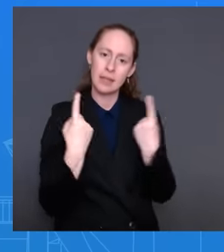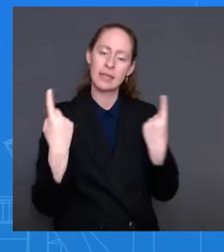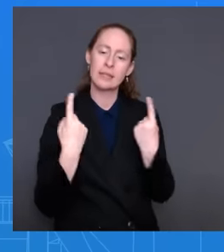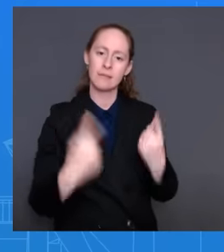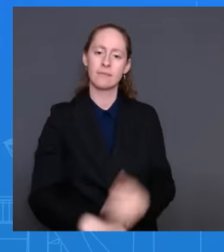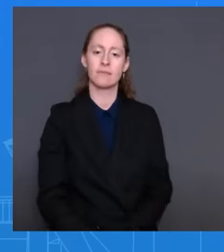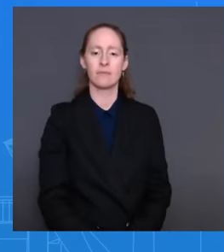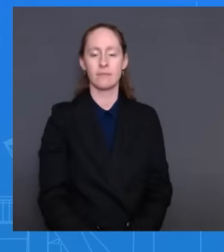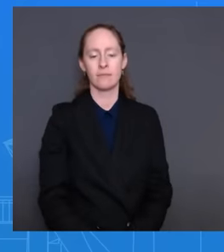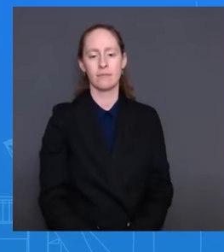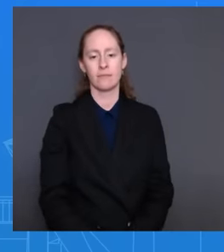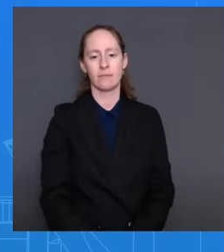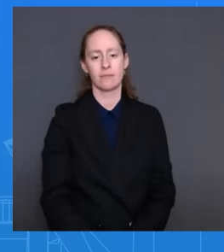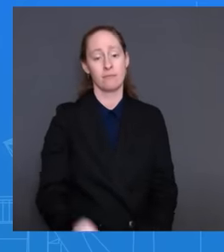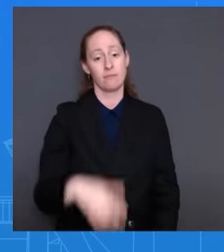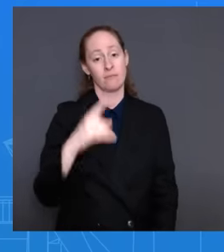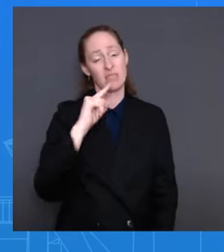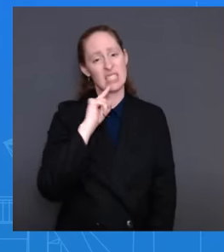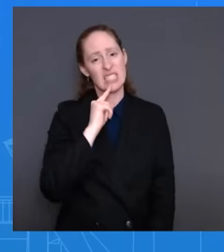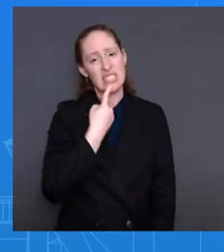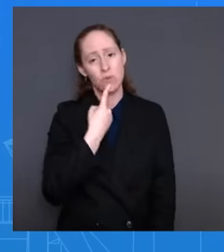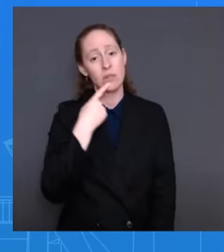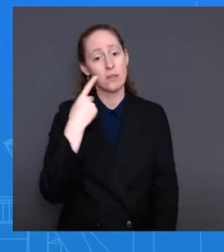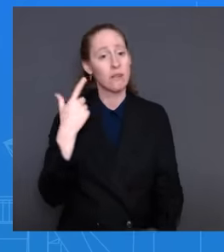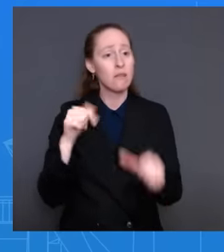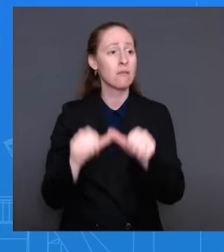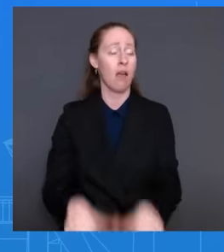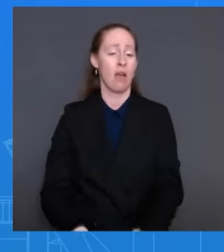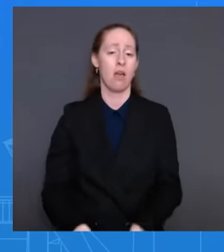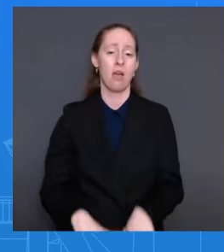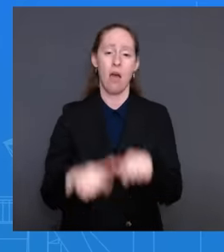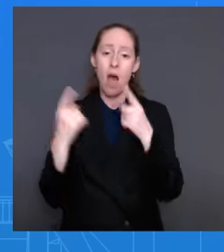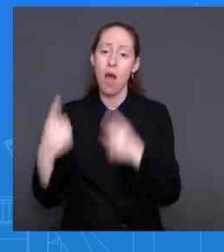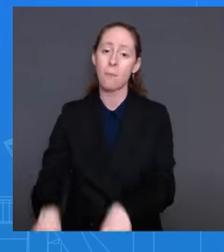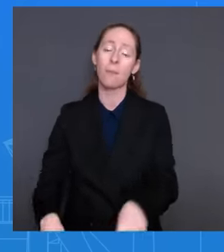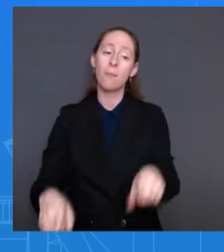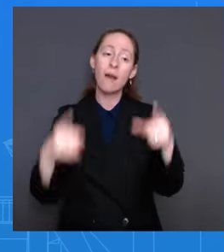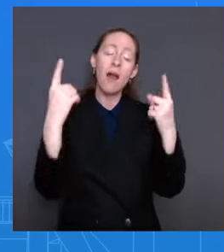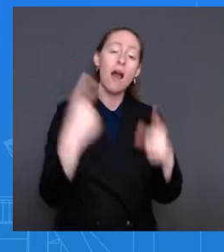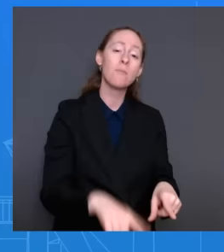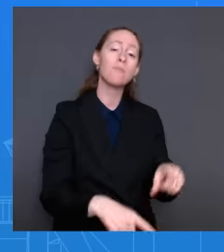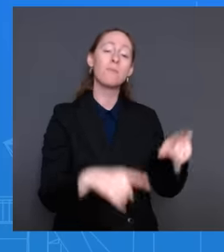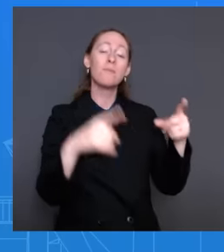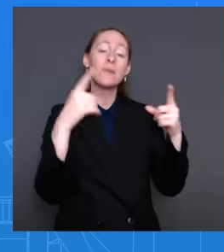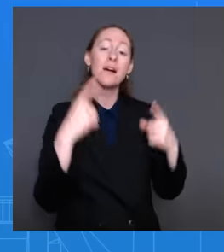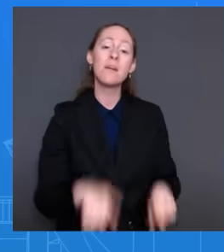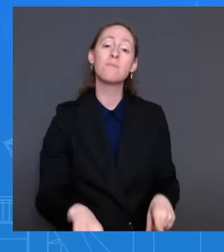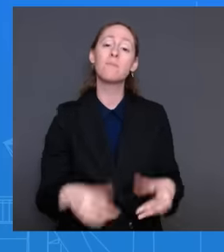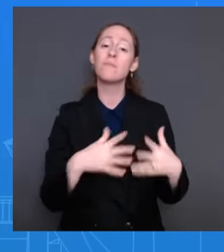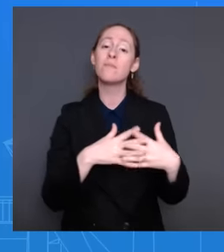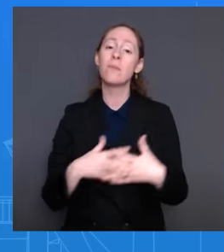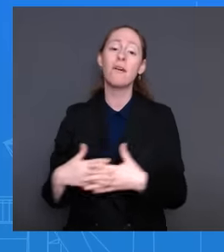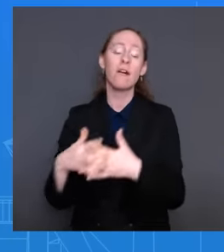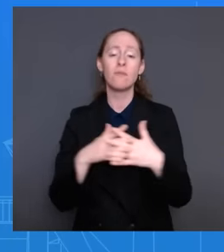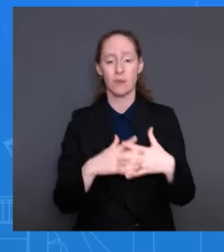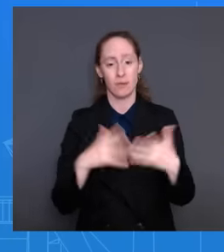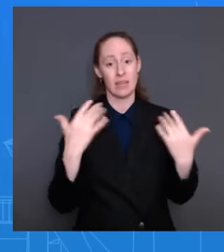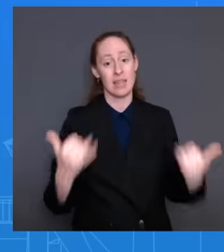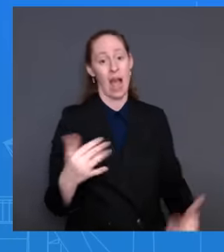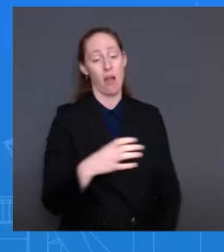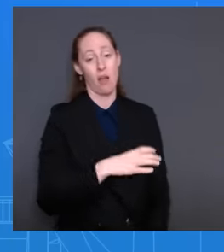country. And so he's going to leave it up to Congress to do that. He's going to step in when needed. But